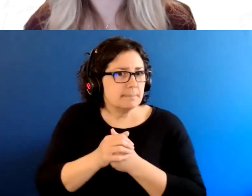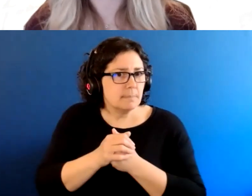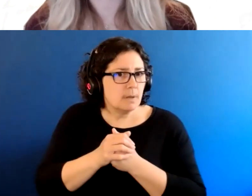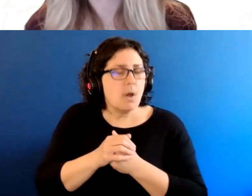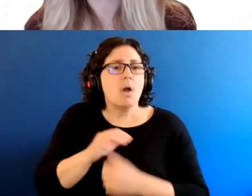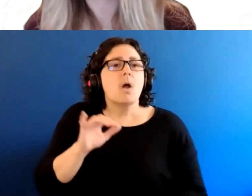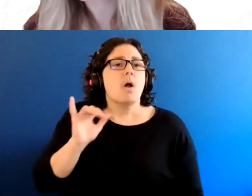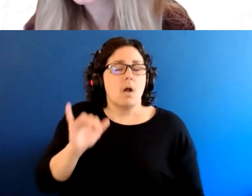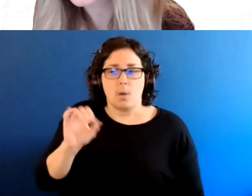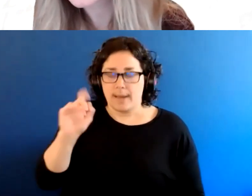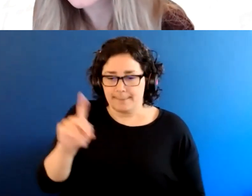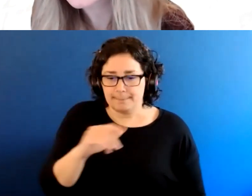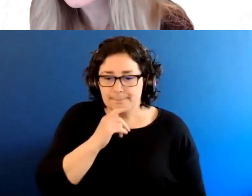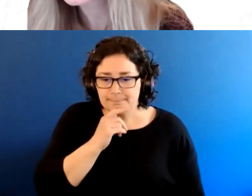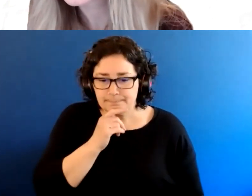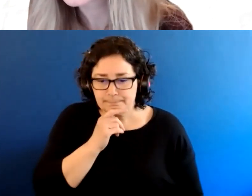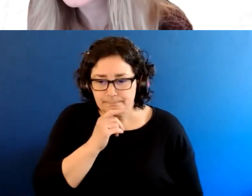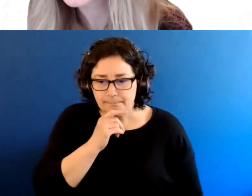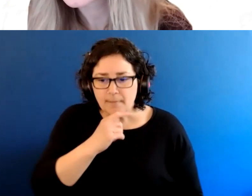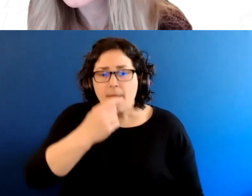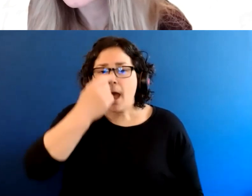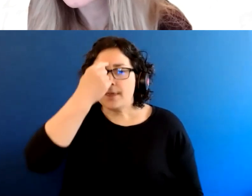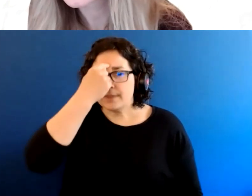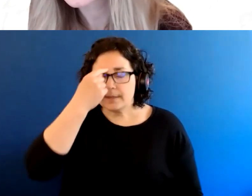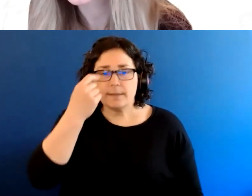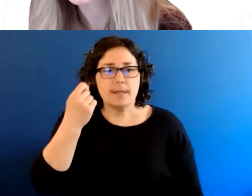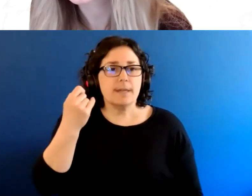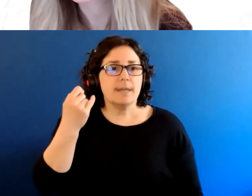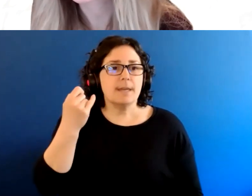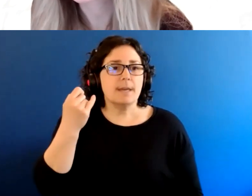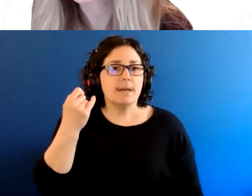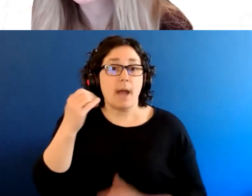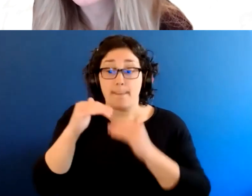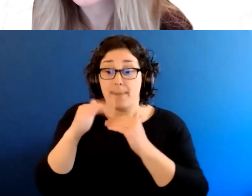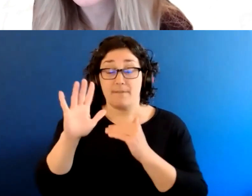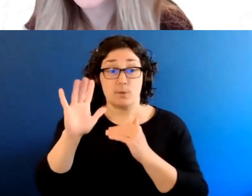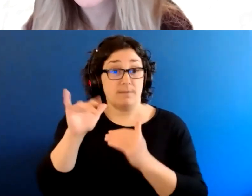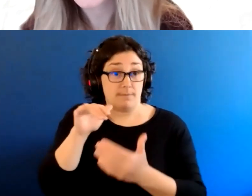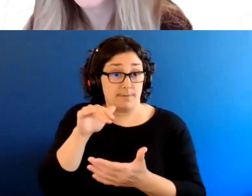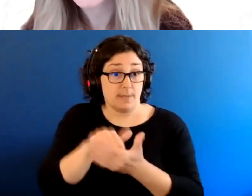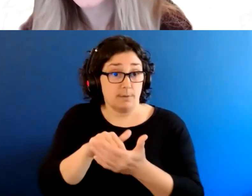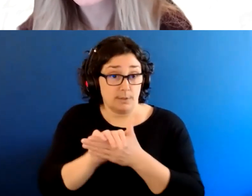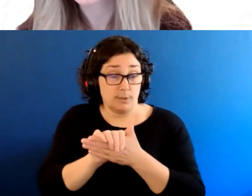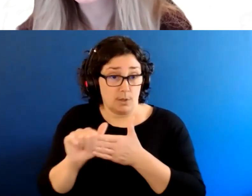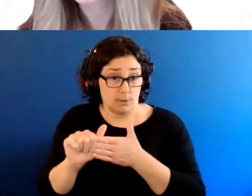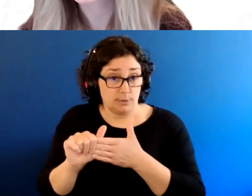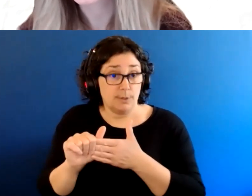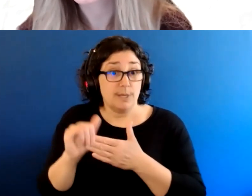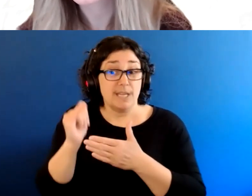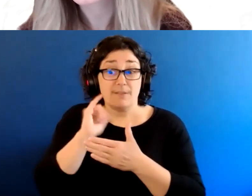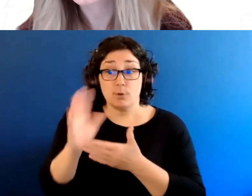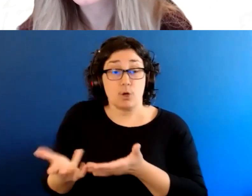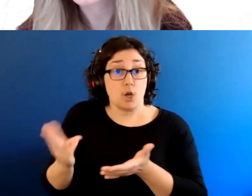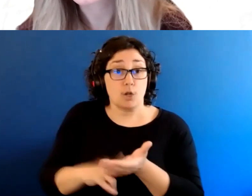So yeah, I think that if above $25,000, if your contract